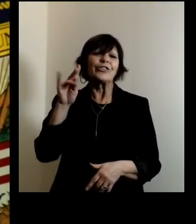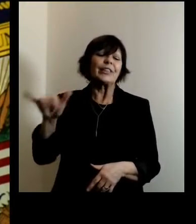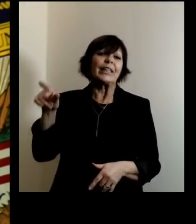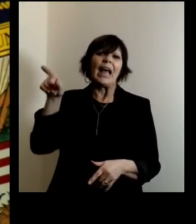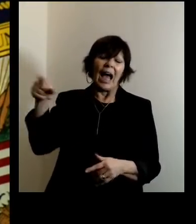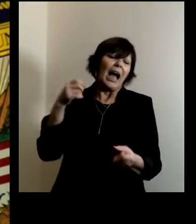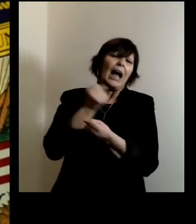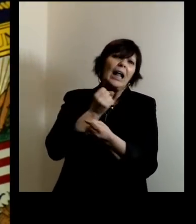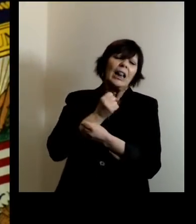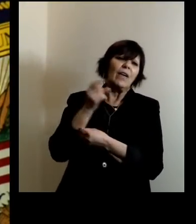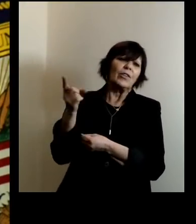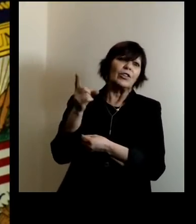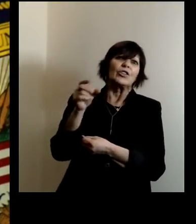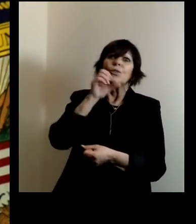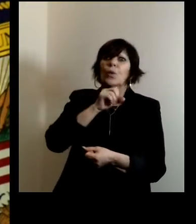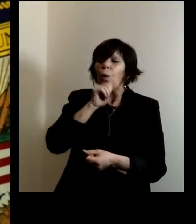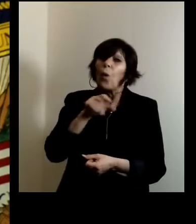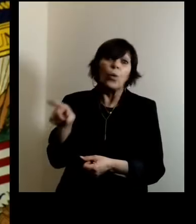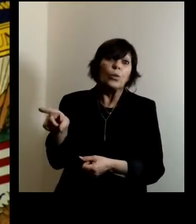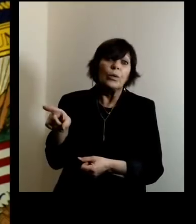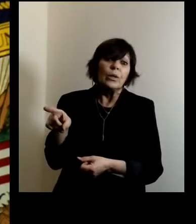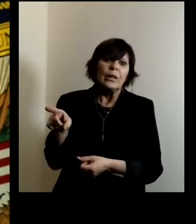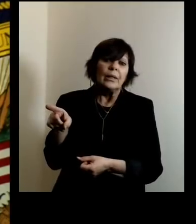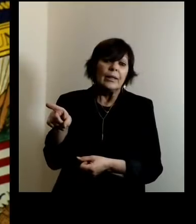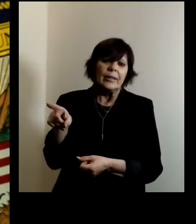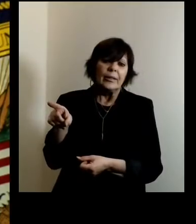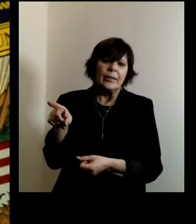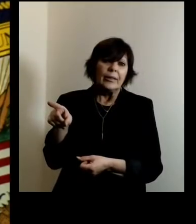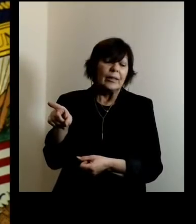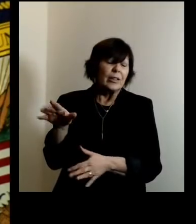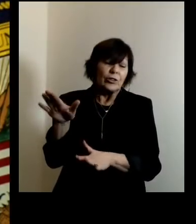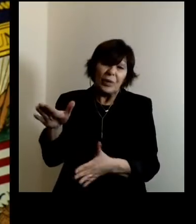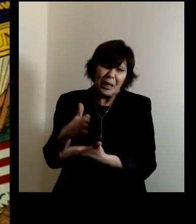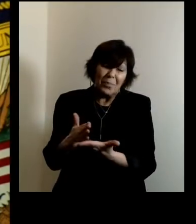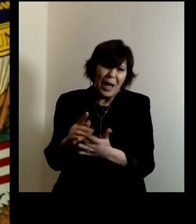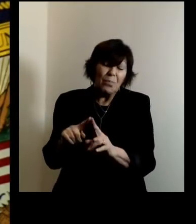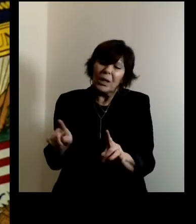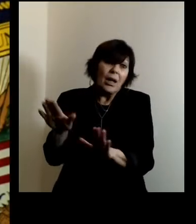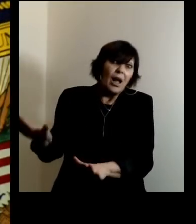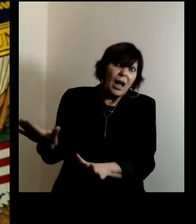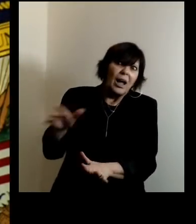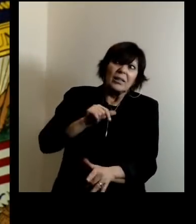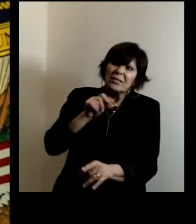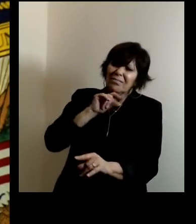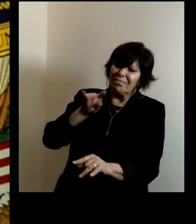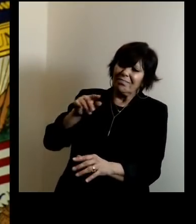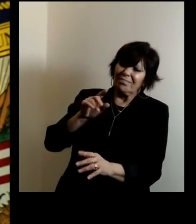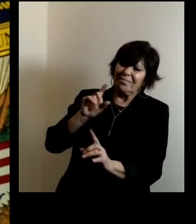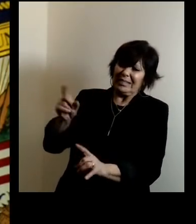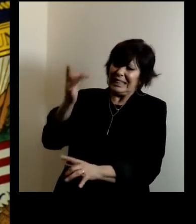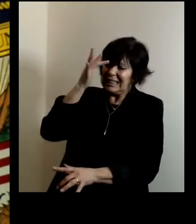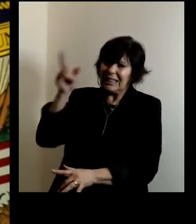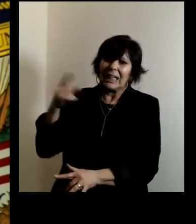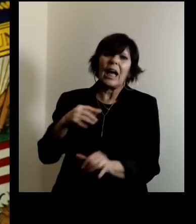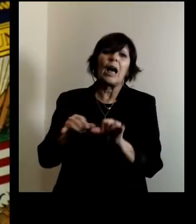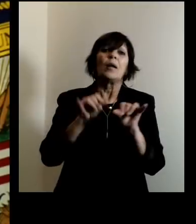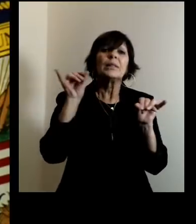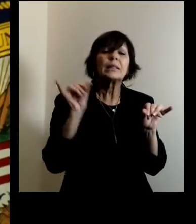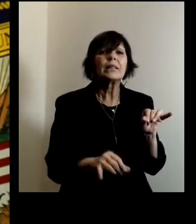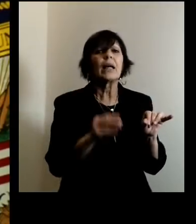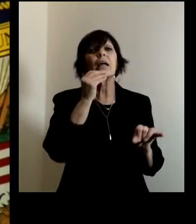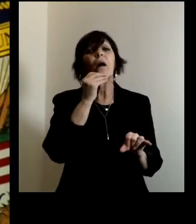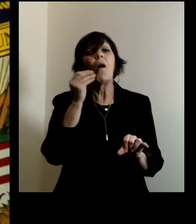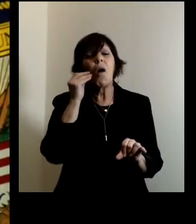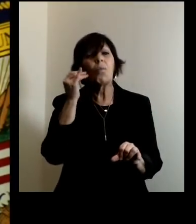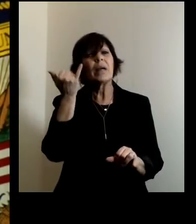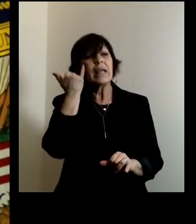is elderly and bakes a great pie, but I don't want to do something that's going to put her at risk, so I'm staying home this year. So if